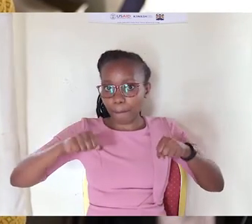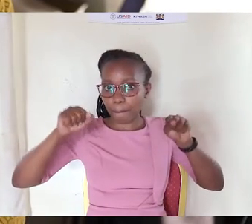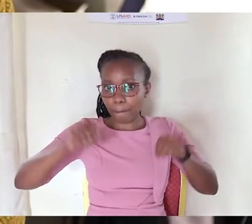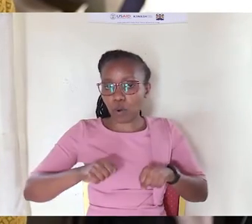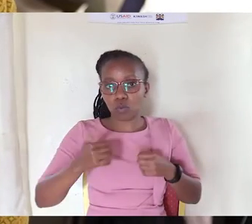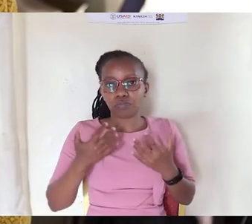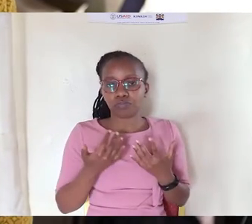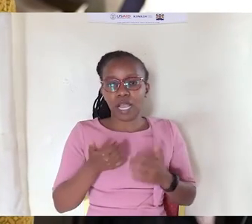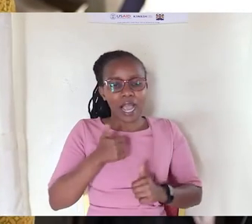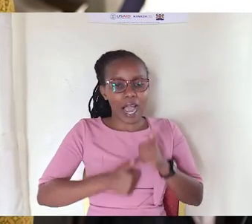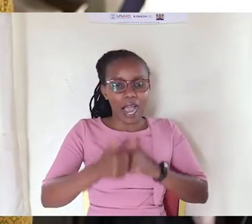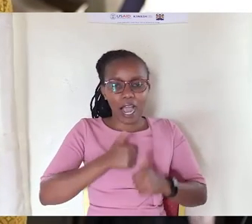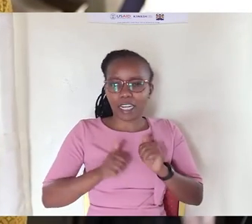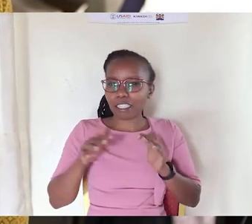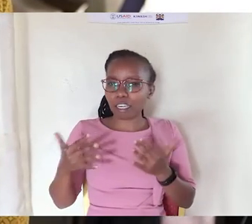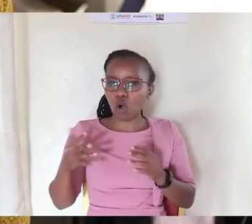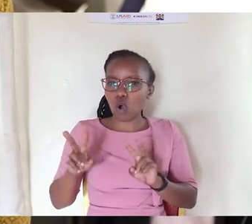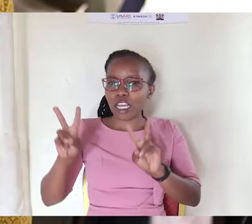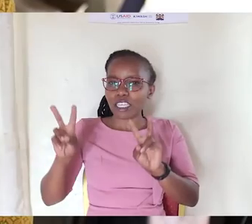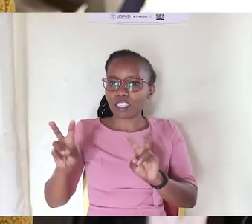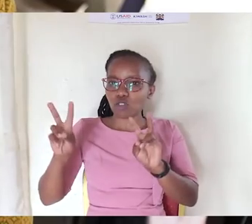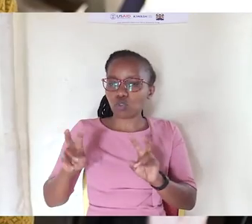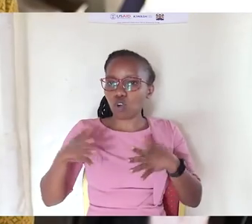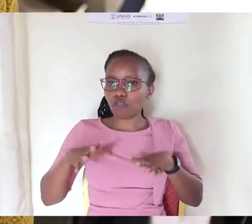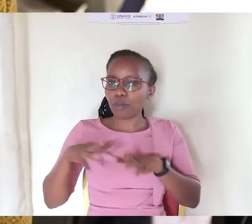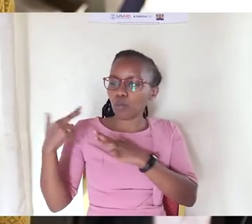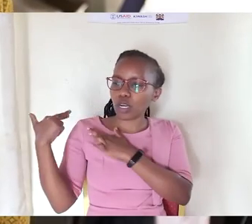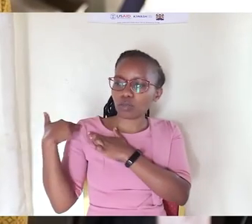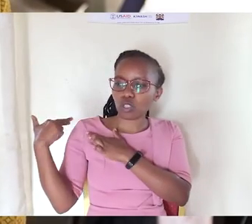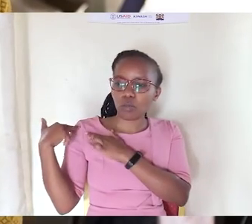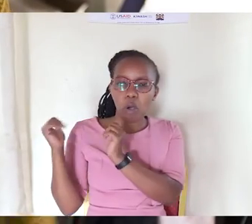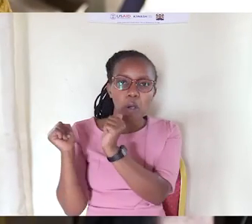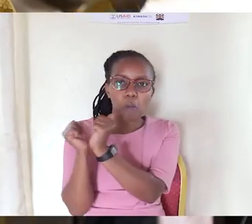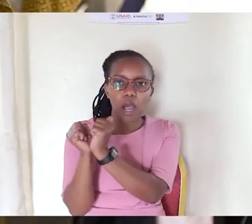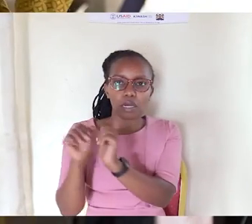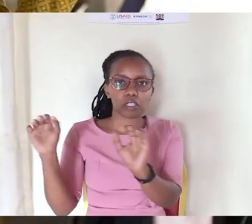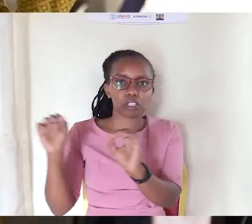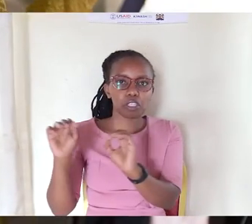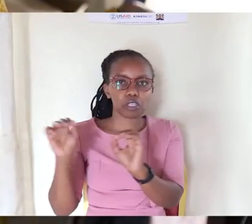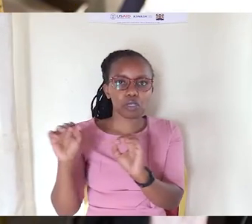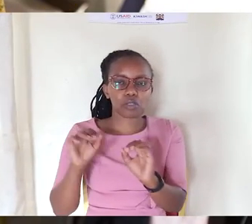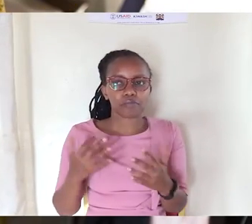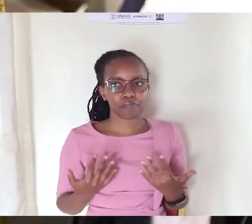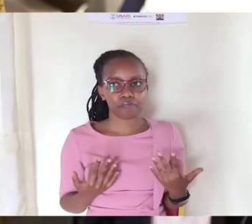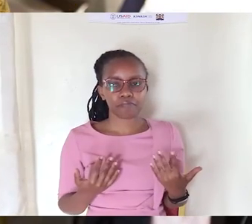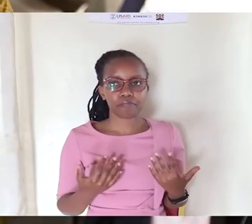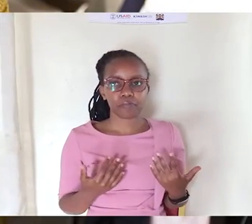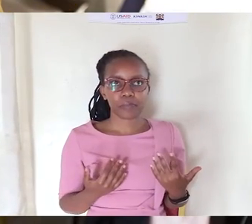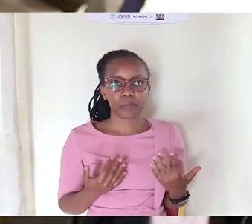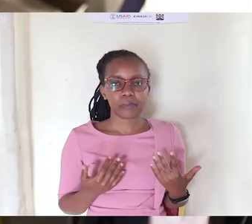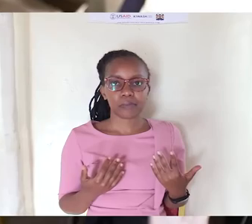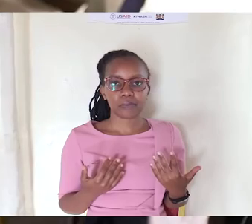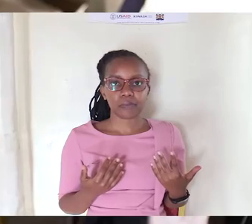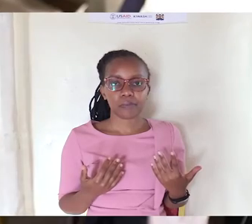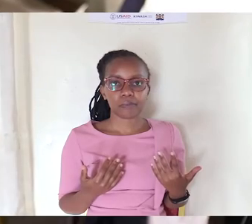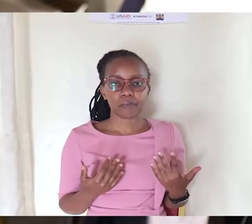state is acting on issues around impunity. And it cannot be that what's good for the goose is not good for